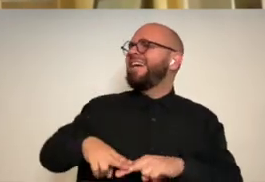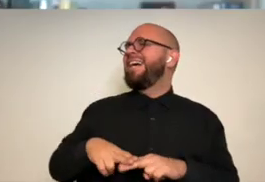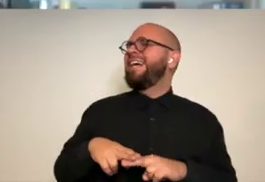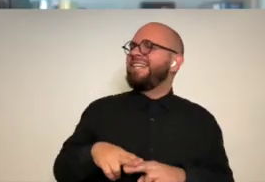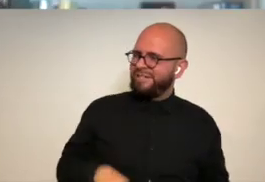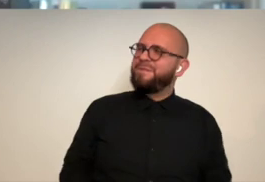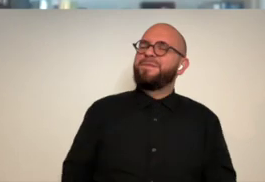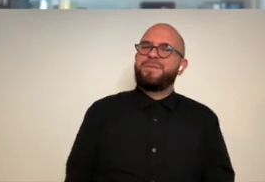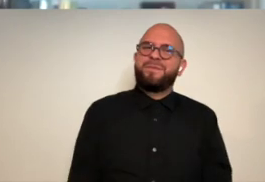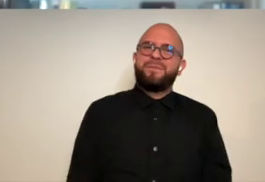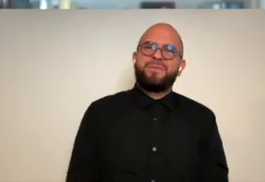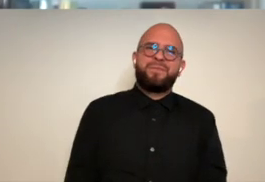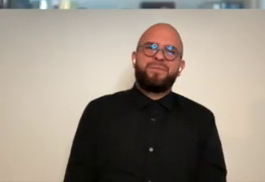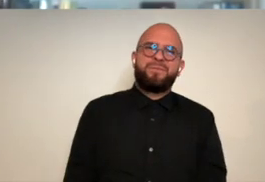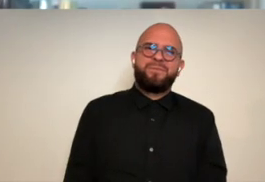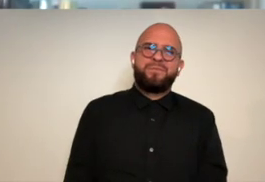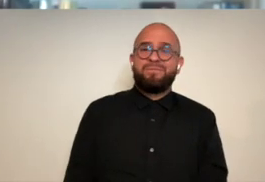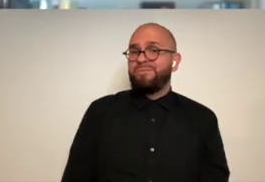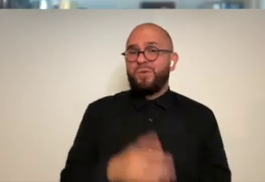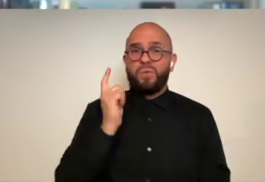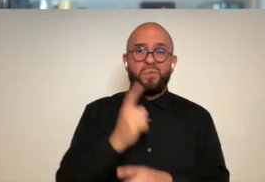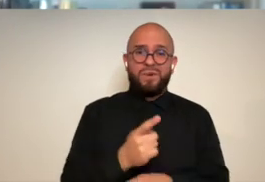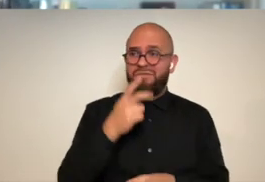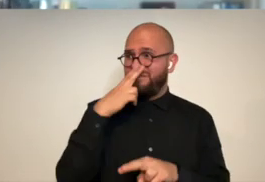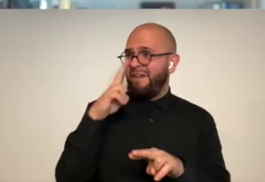have some fun with it uh